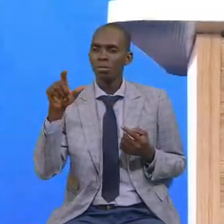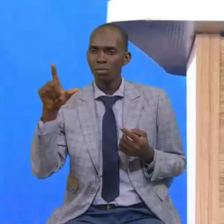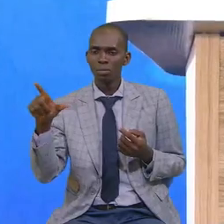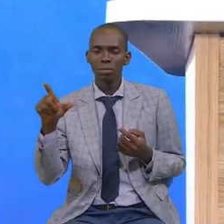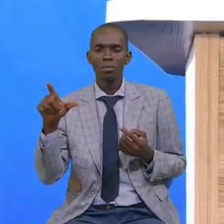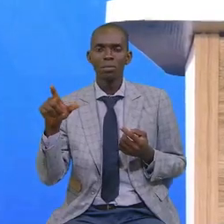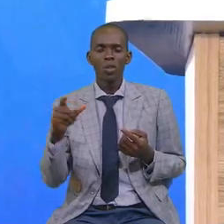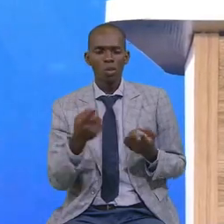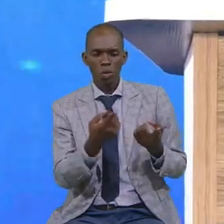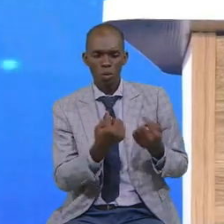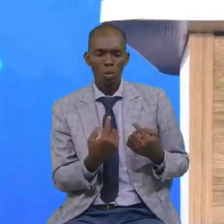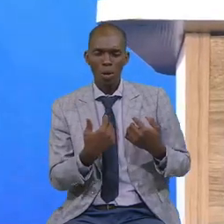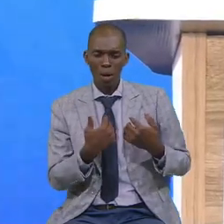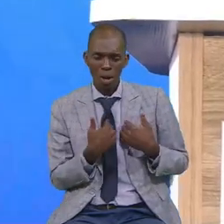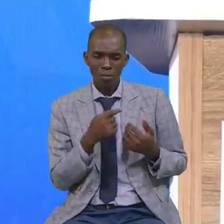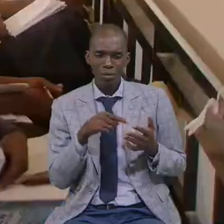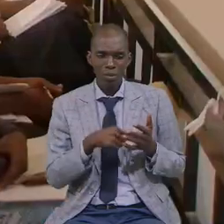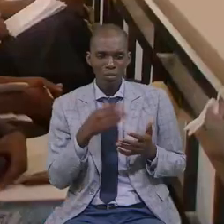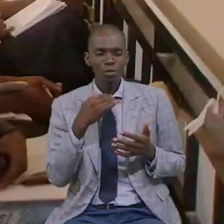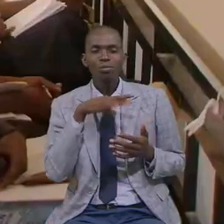this. You will say no.